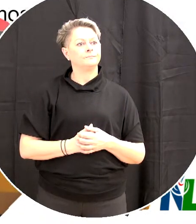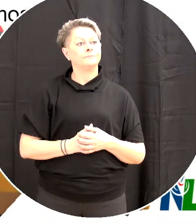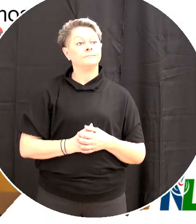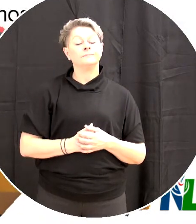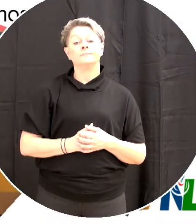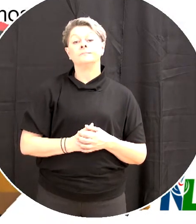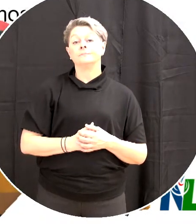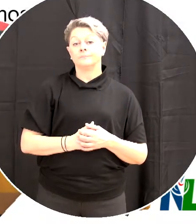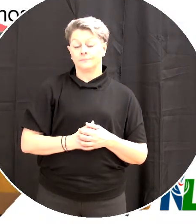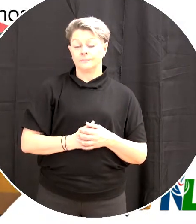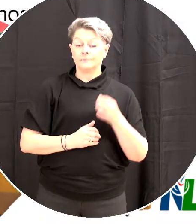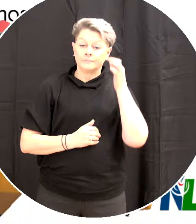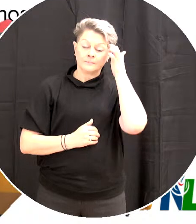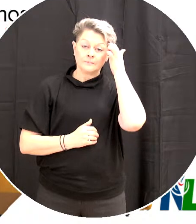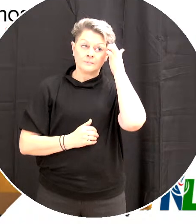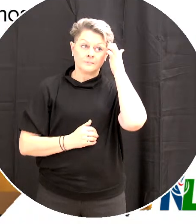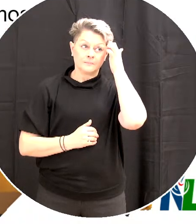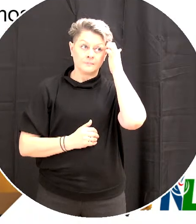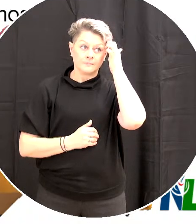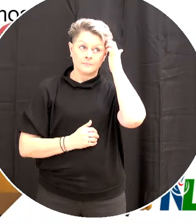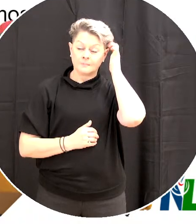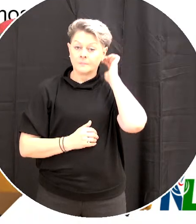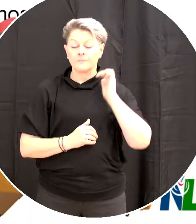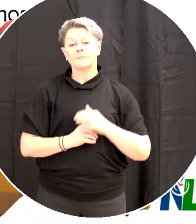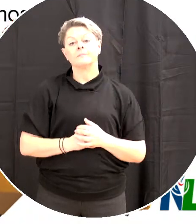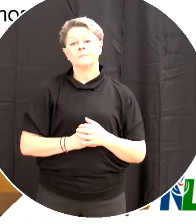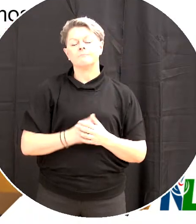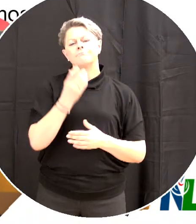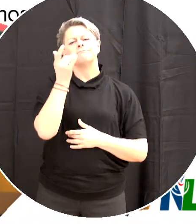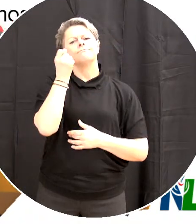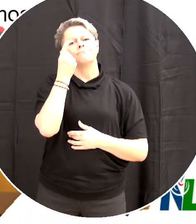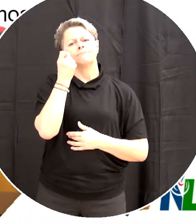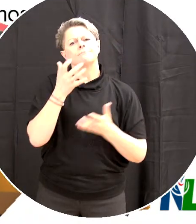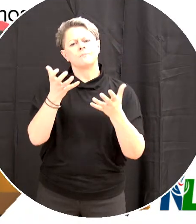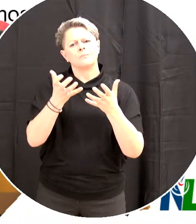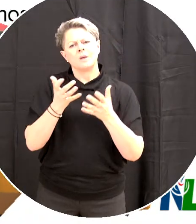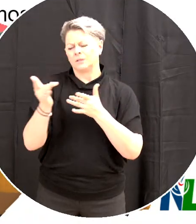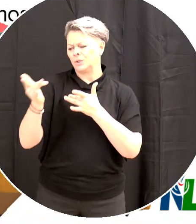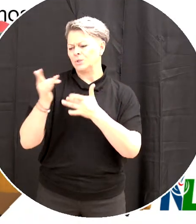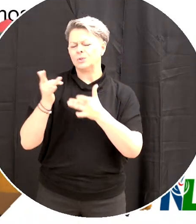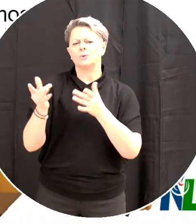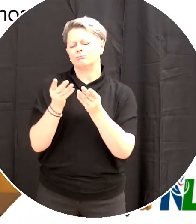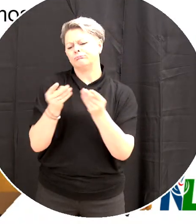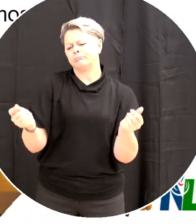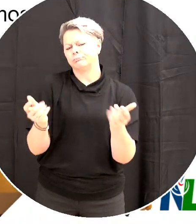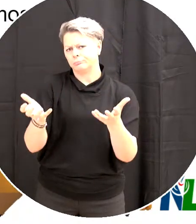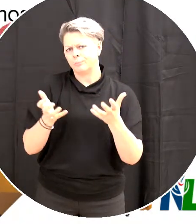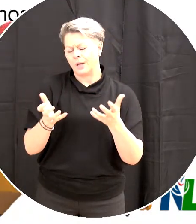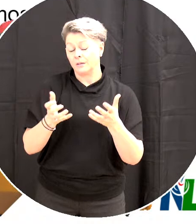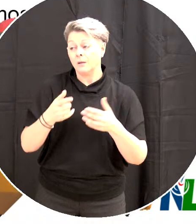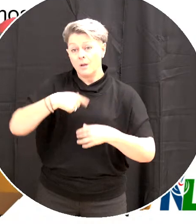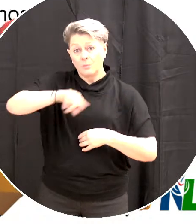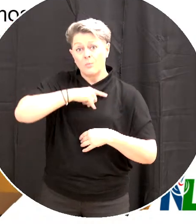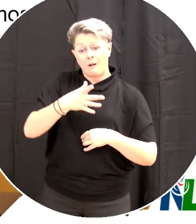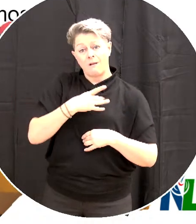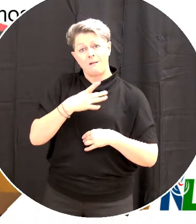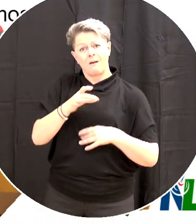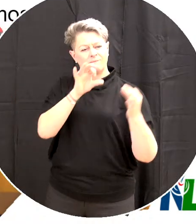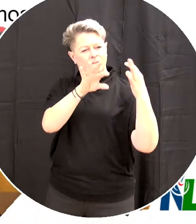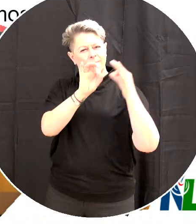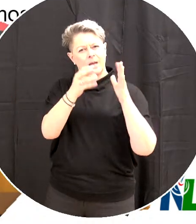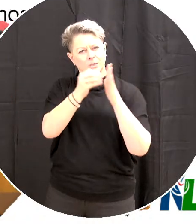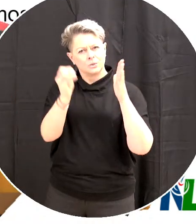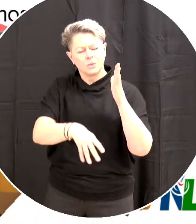So we really want to alleviate some concerns. We are hearing from students, and we always like to hear from students, about preparation